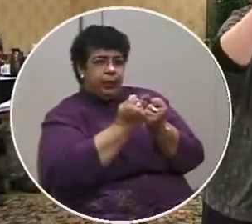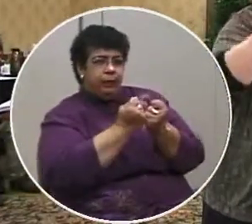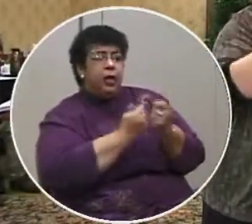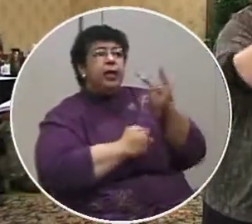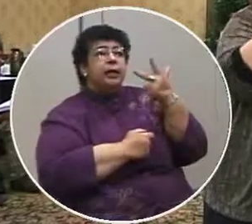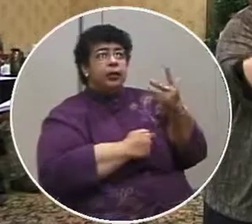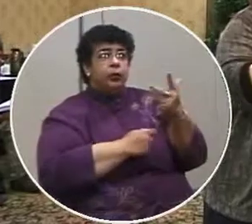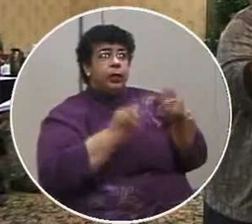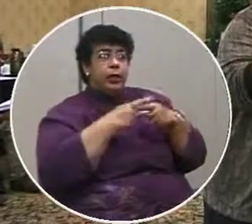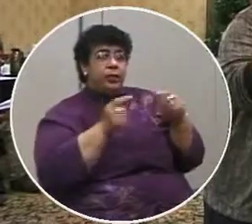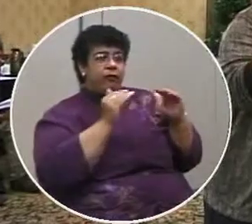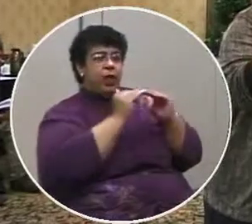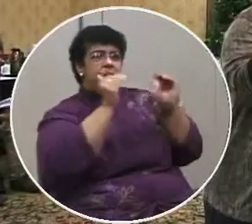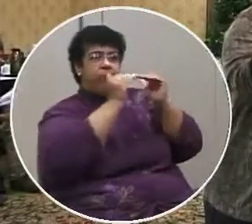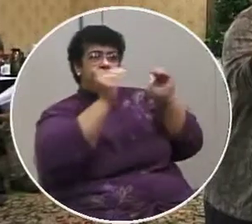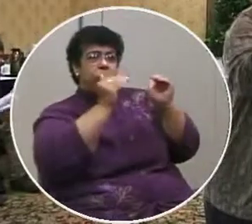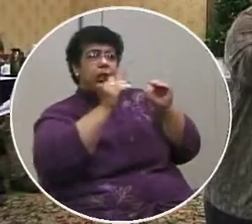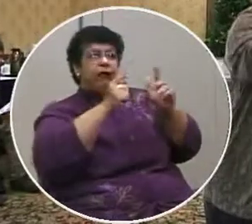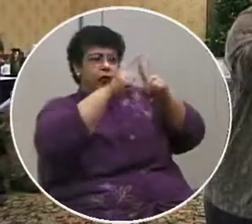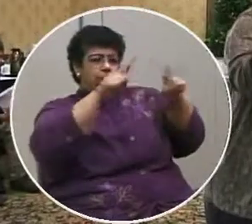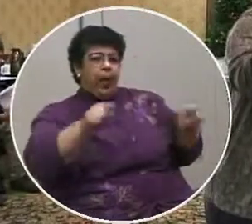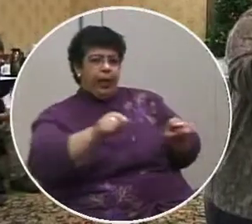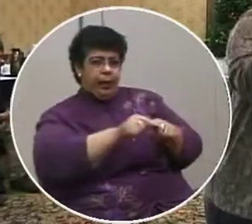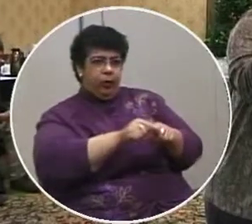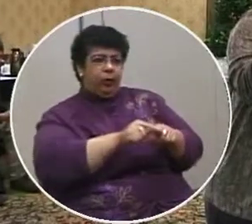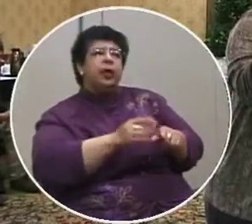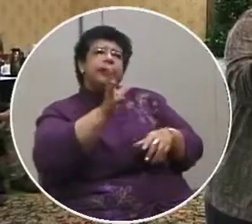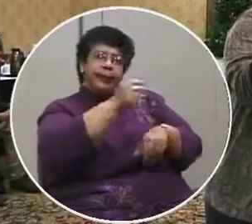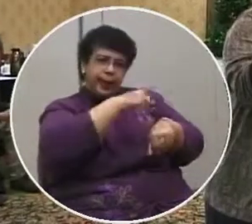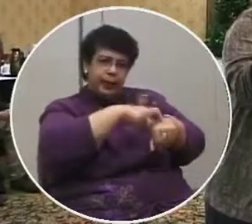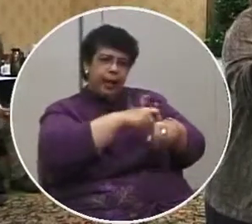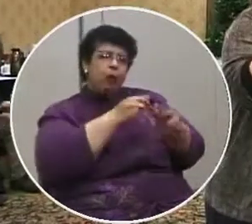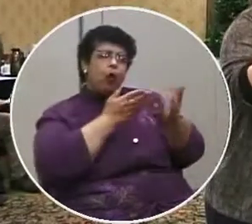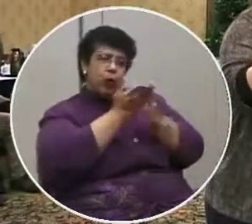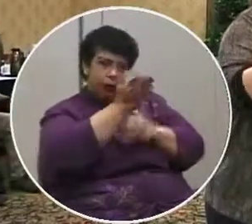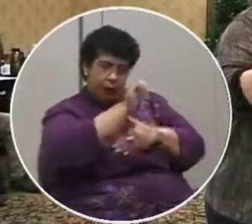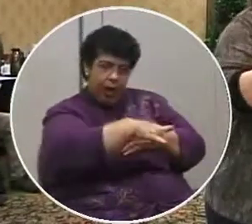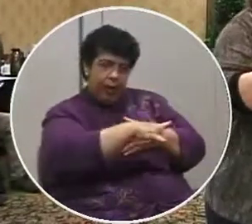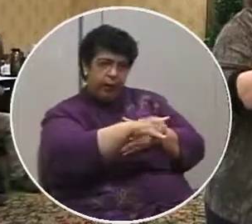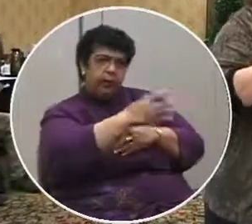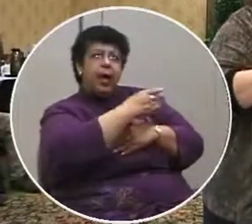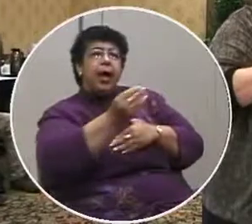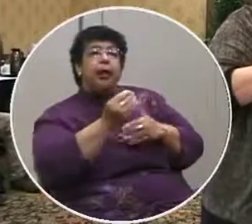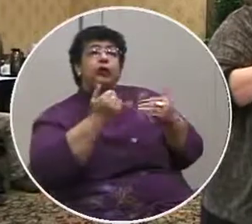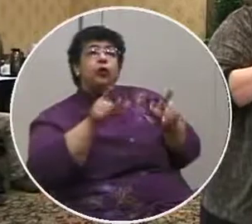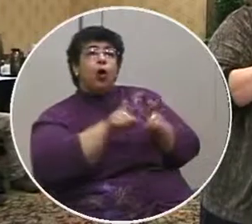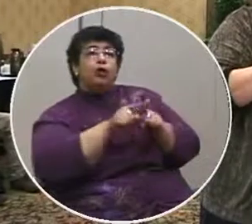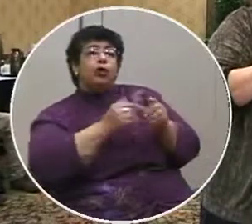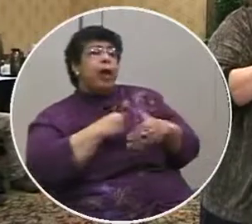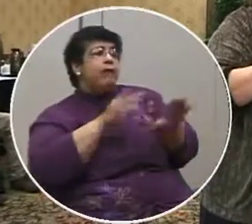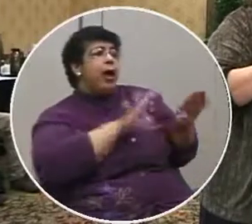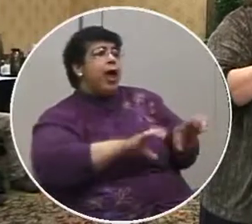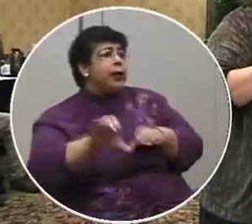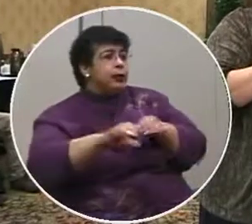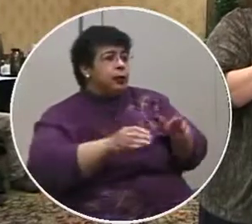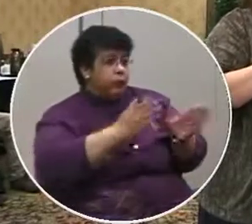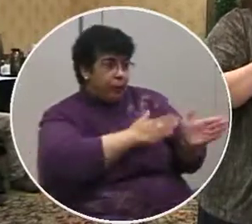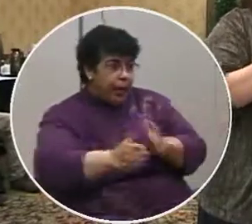different levels of the triangle. And you take some time to go through that. And then you have an action planning